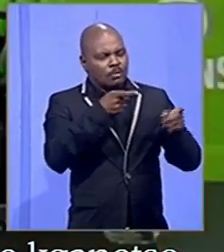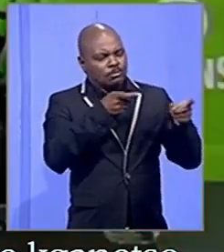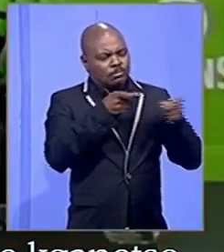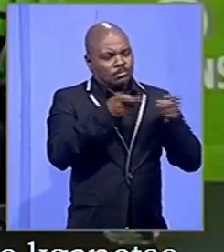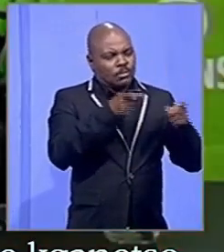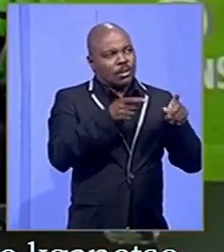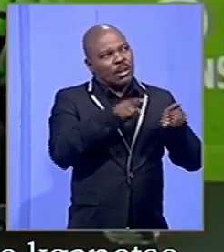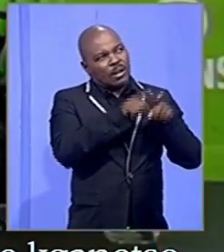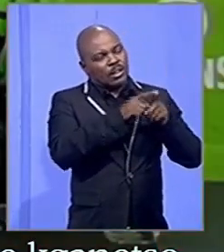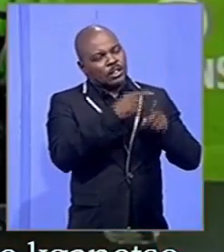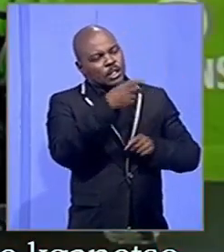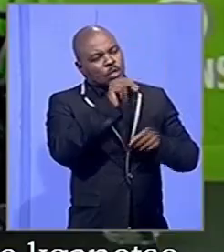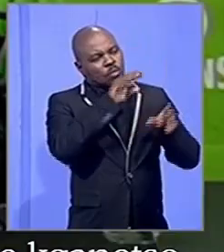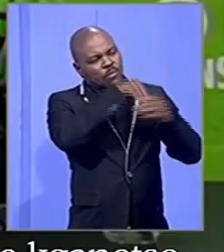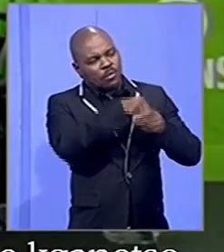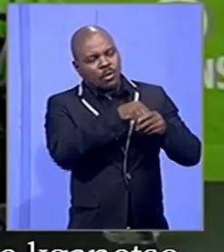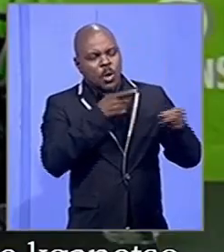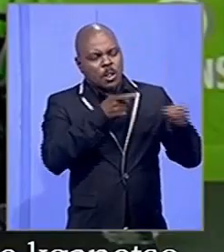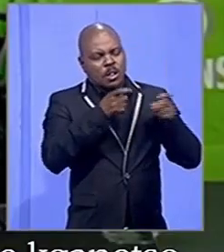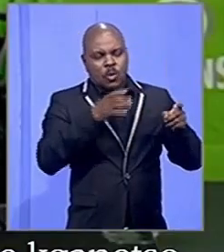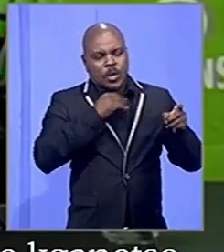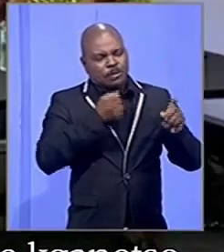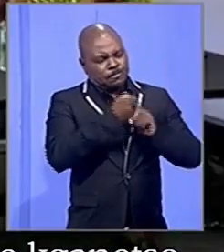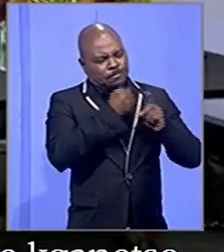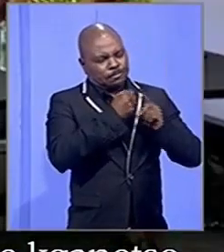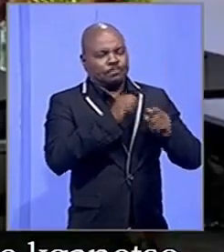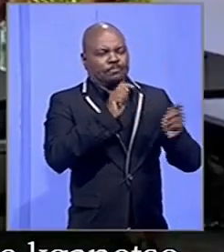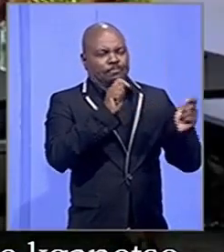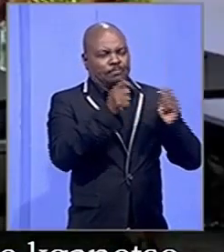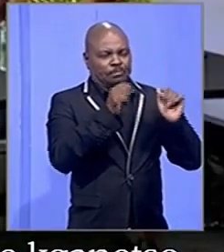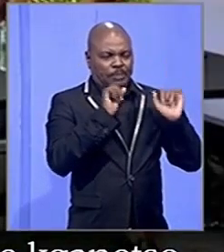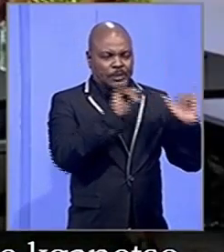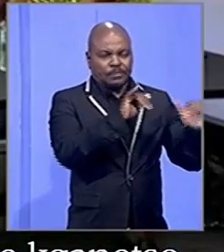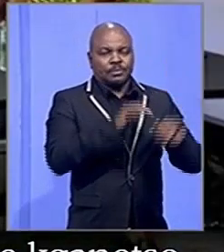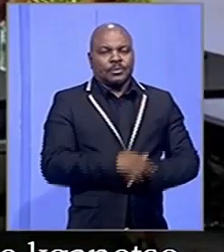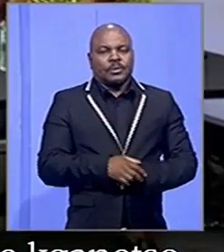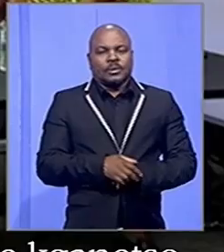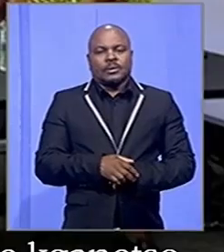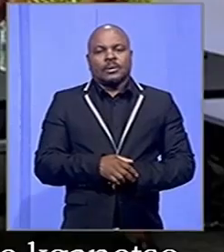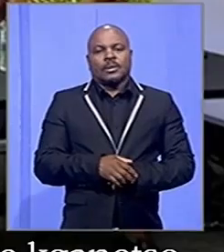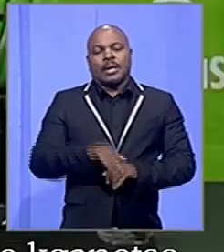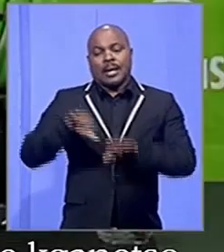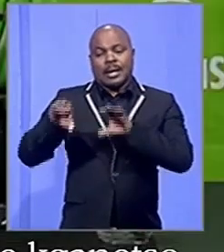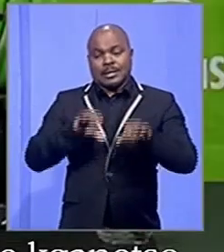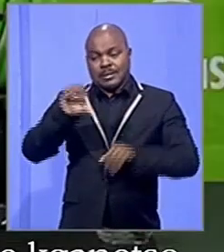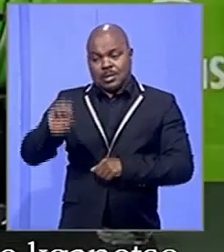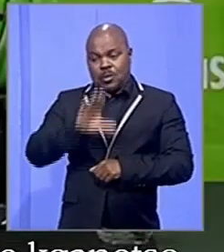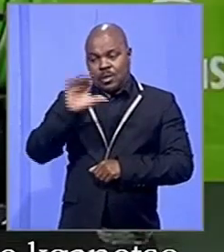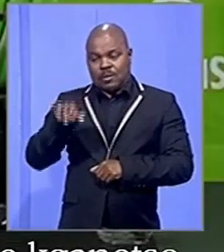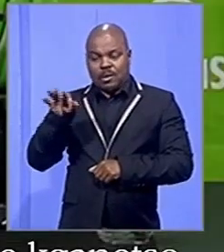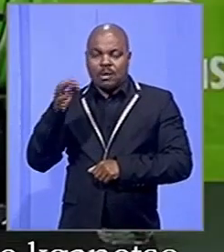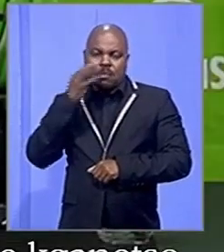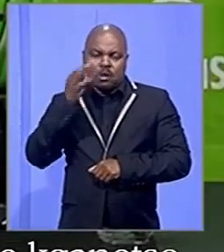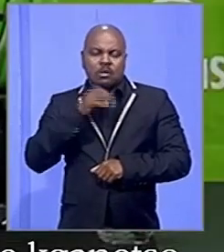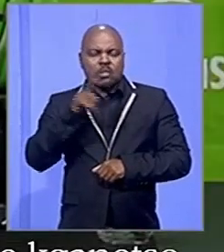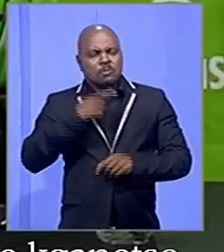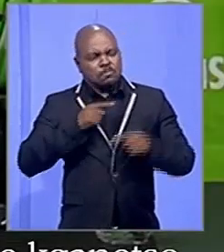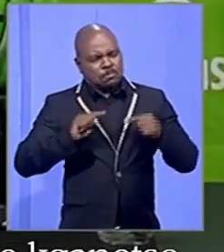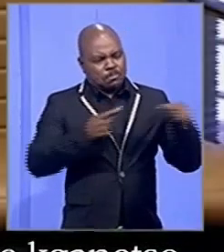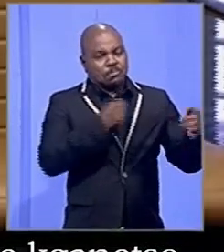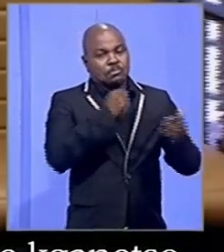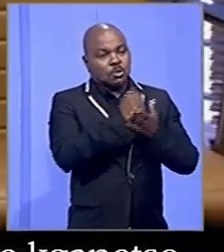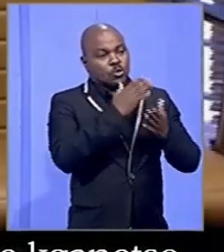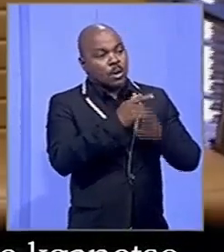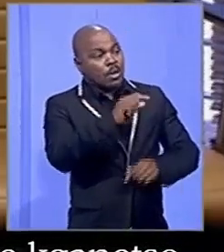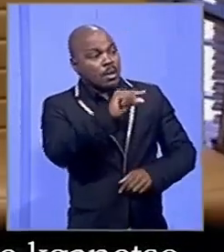so-called GNU. Mo letlhakoreng la yona Action SA e ka nne go dirisa maemo a yona a lekoko kganetso go netefatsa gore bao ba